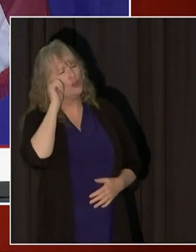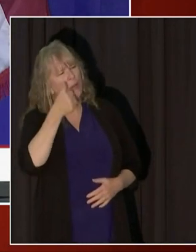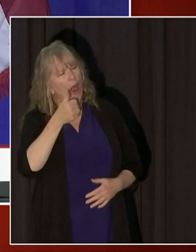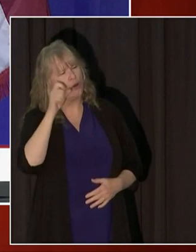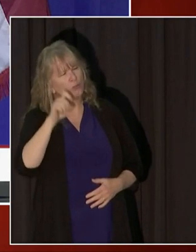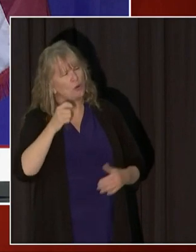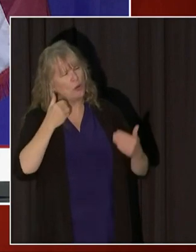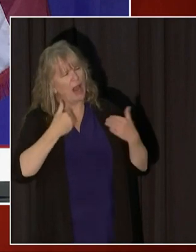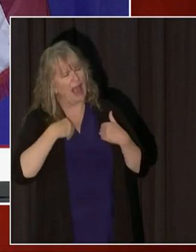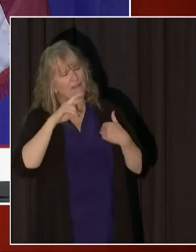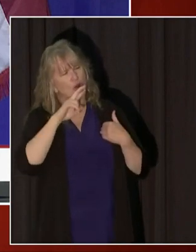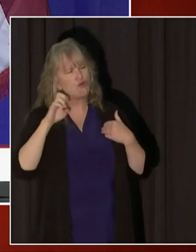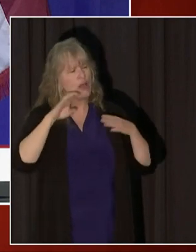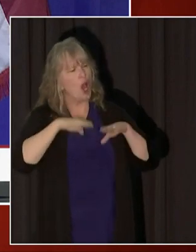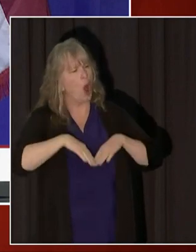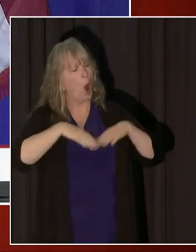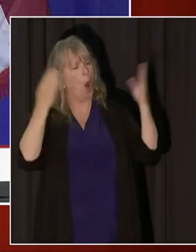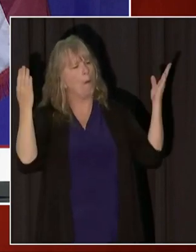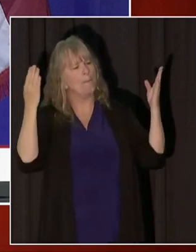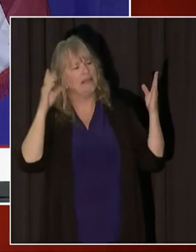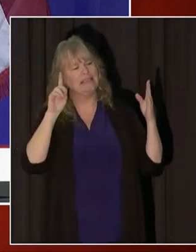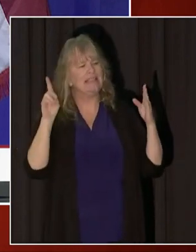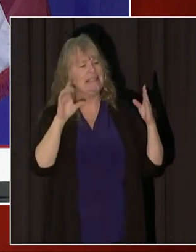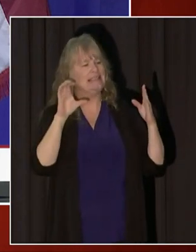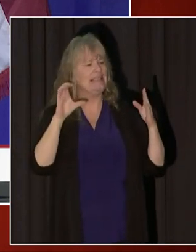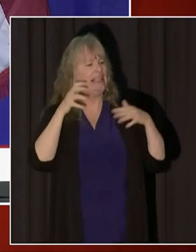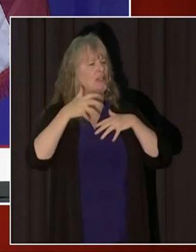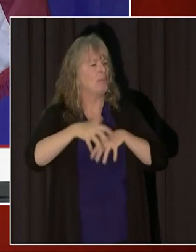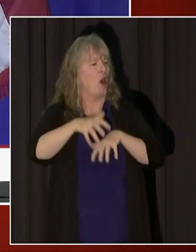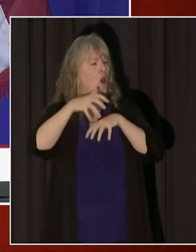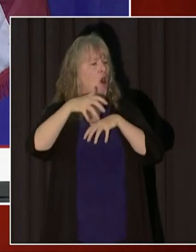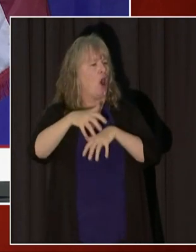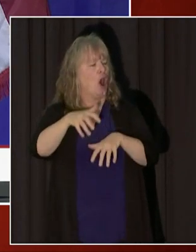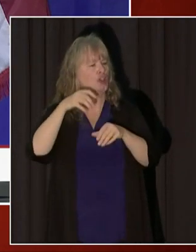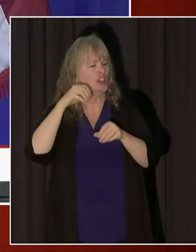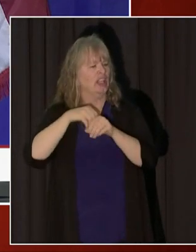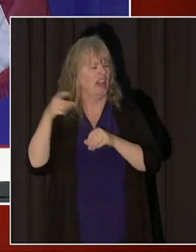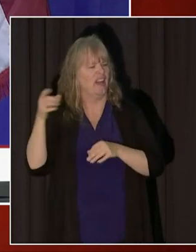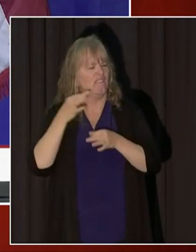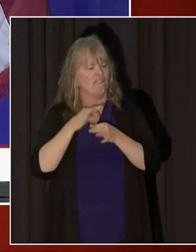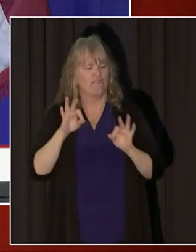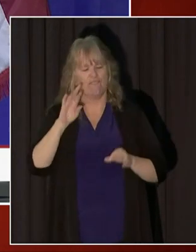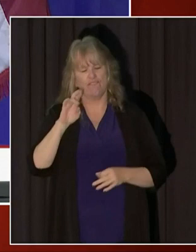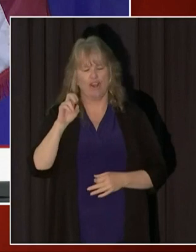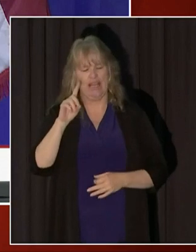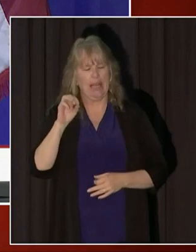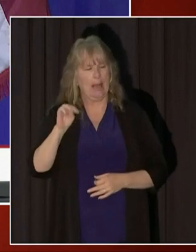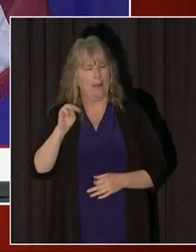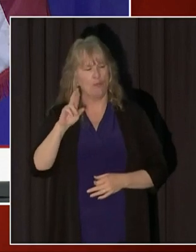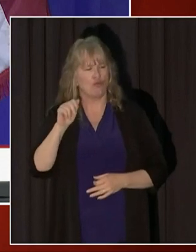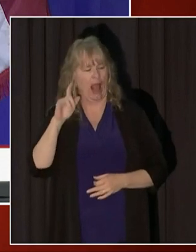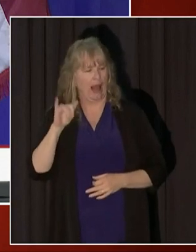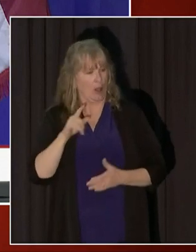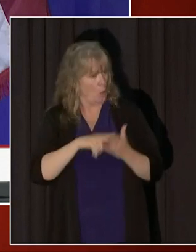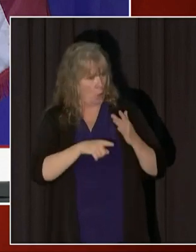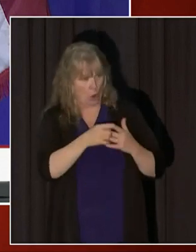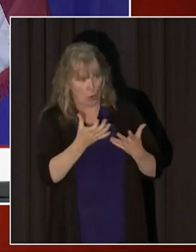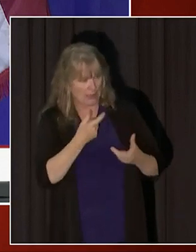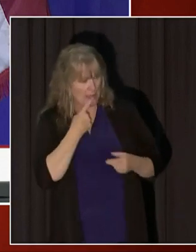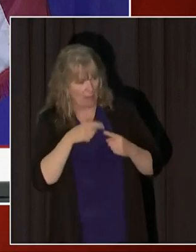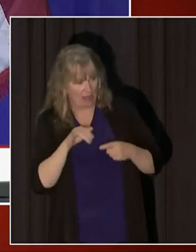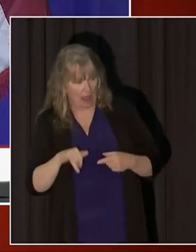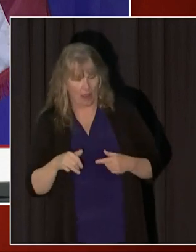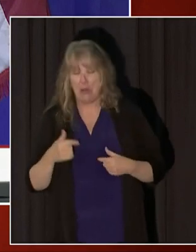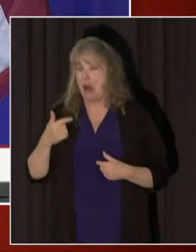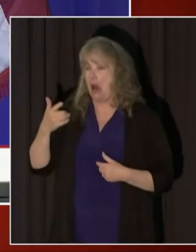DC rally in Freedom Plaza, and I was wondering what you would say to those who are organizing that rally and who want to attend it. I don't know anything about